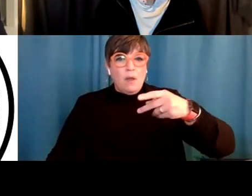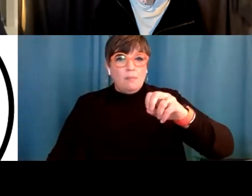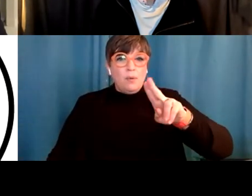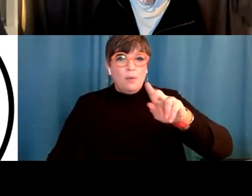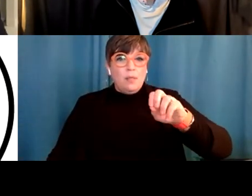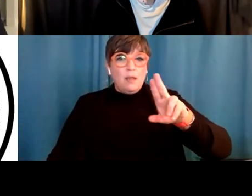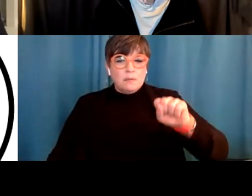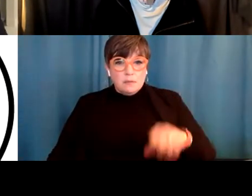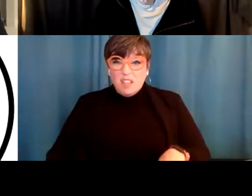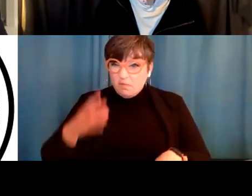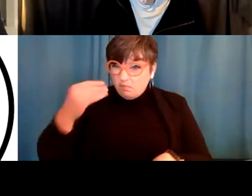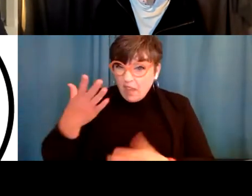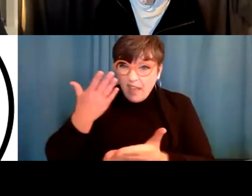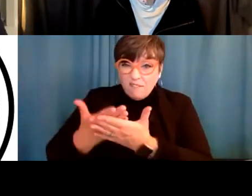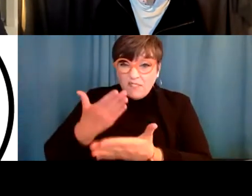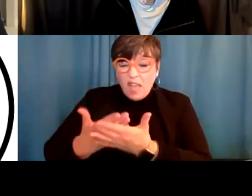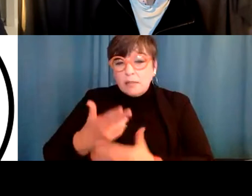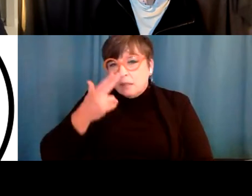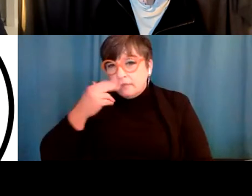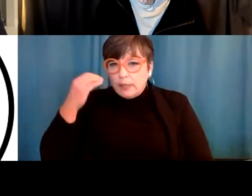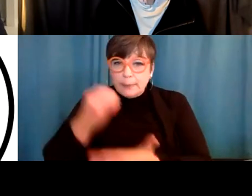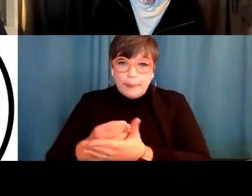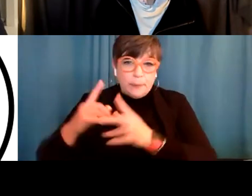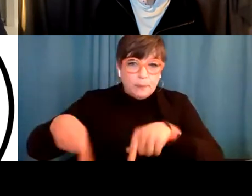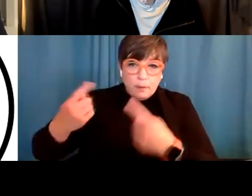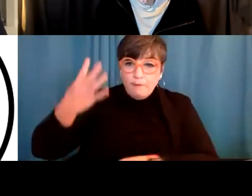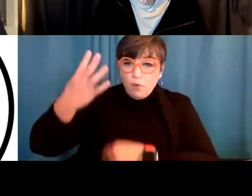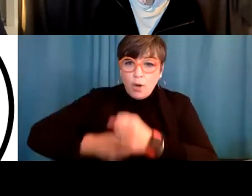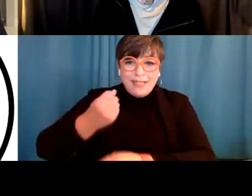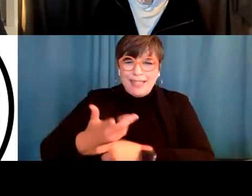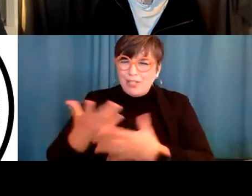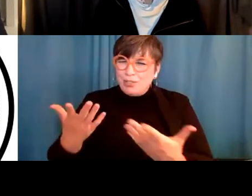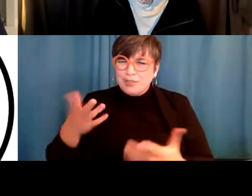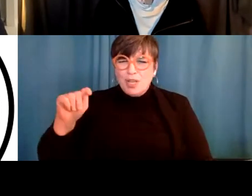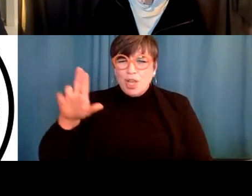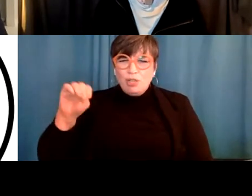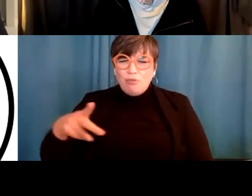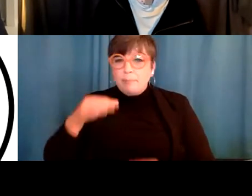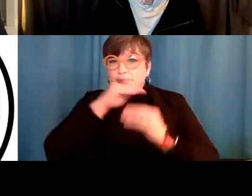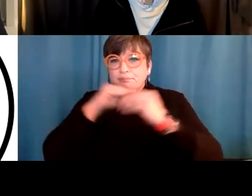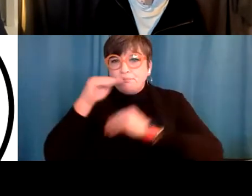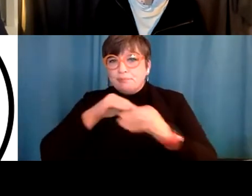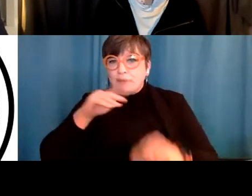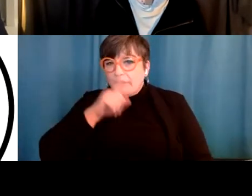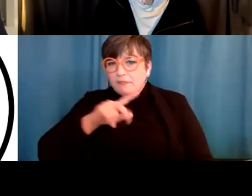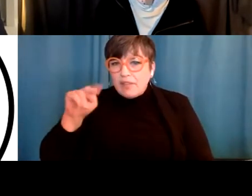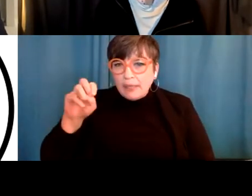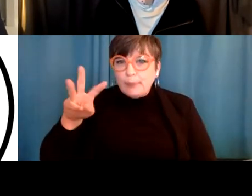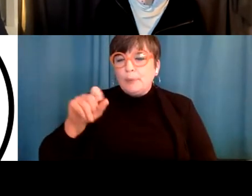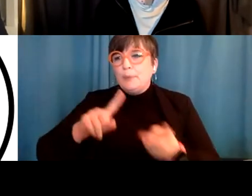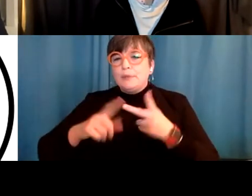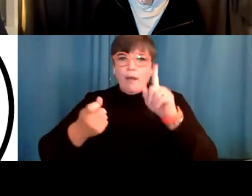right? The spread of misinformation and allegations about fake news and facts, alternative facts,